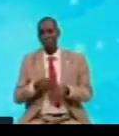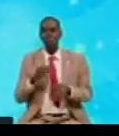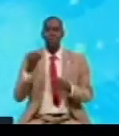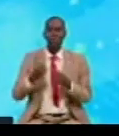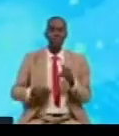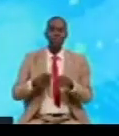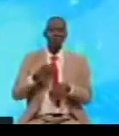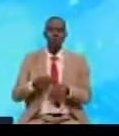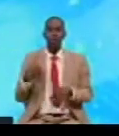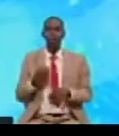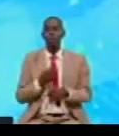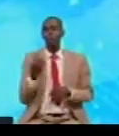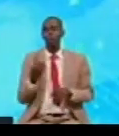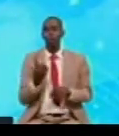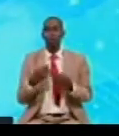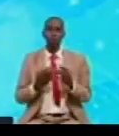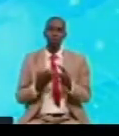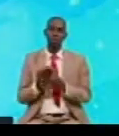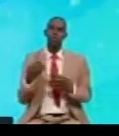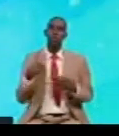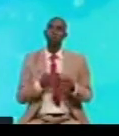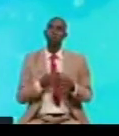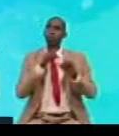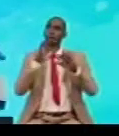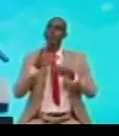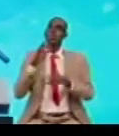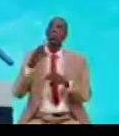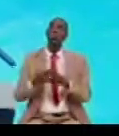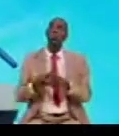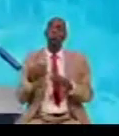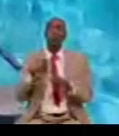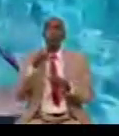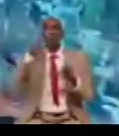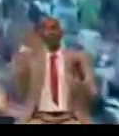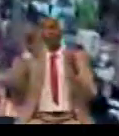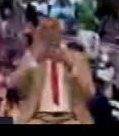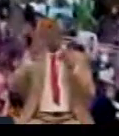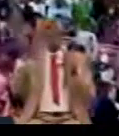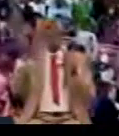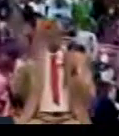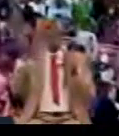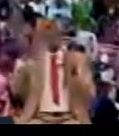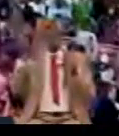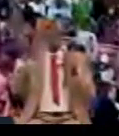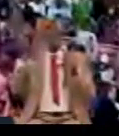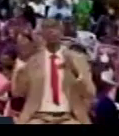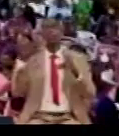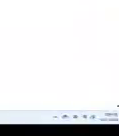We bless your name. We're expecting great things in Jesus' name. Amen.